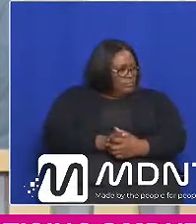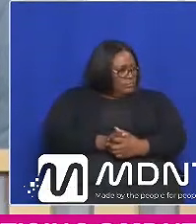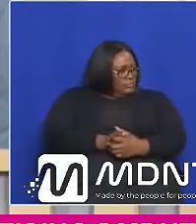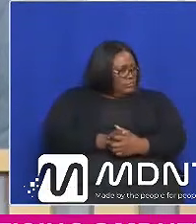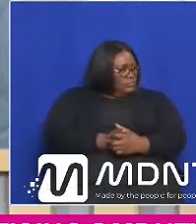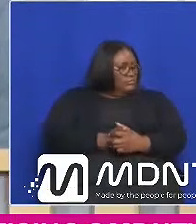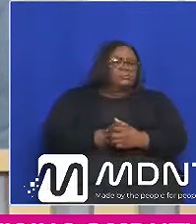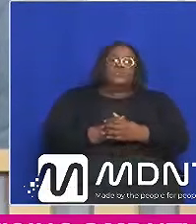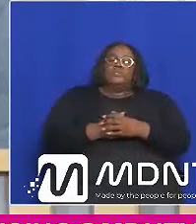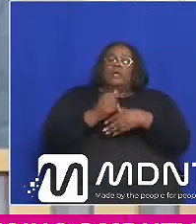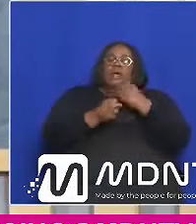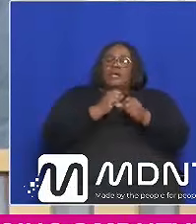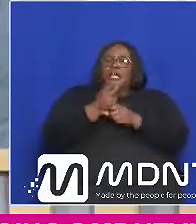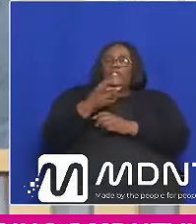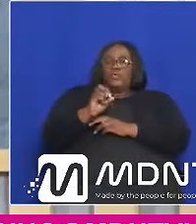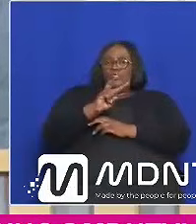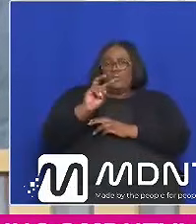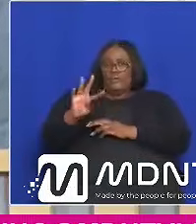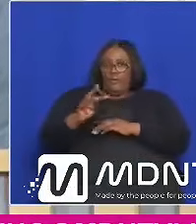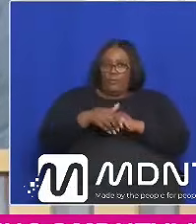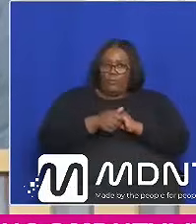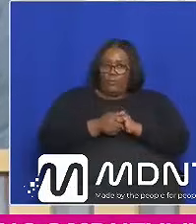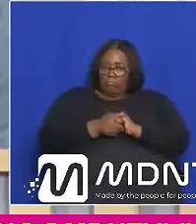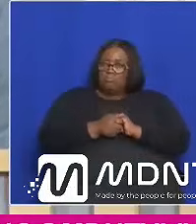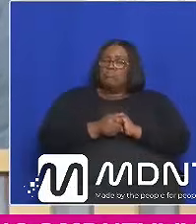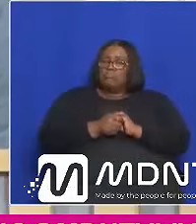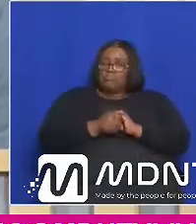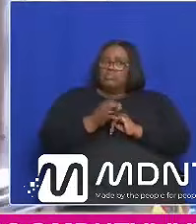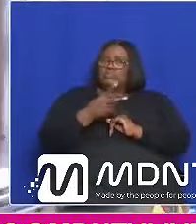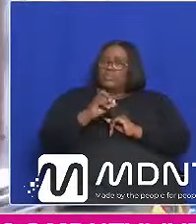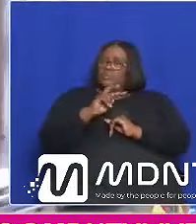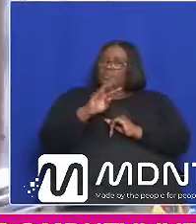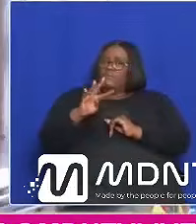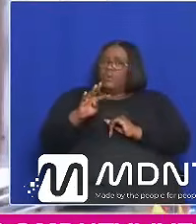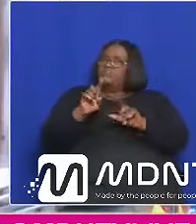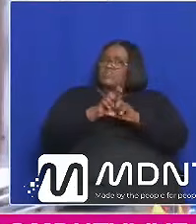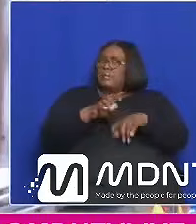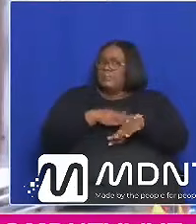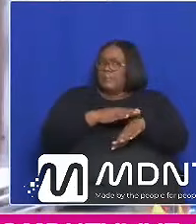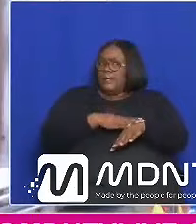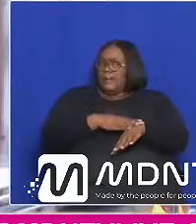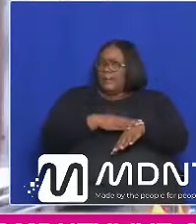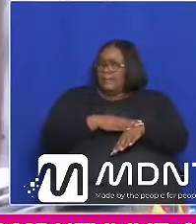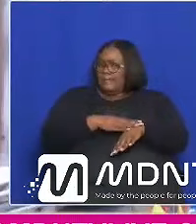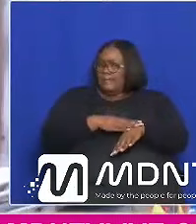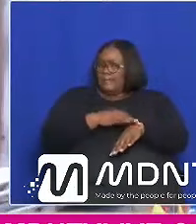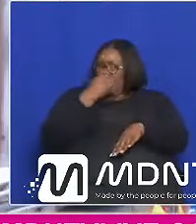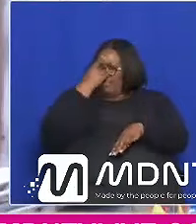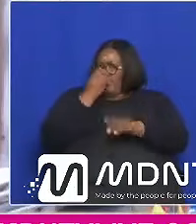2024. 2024? Yes. Around the same time that... I think early 2024, yes.